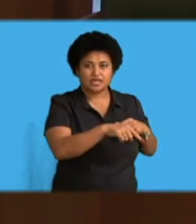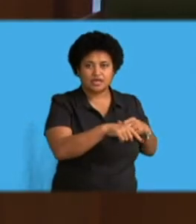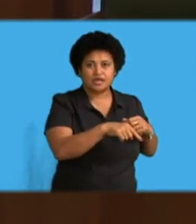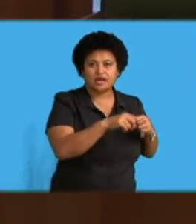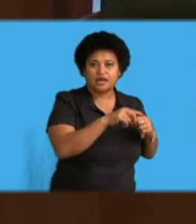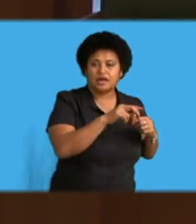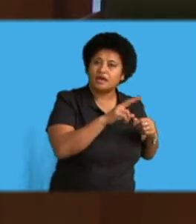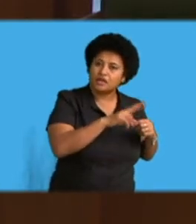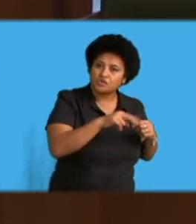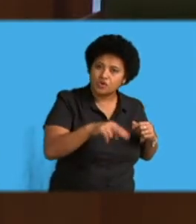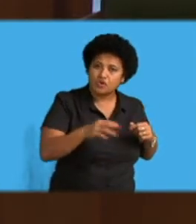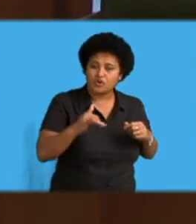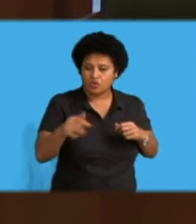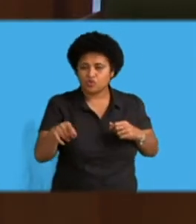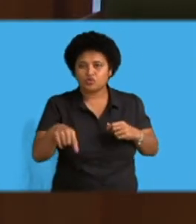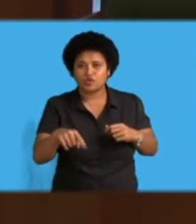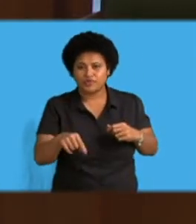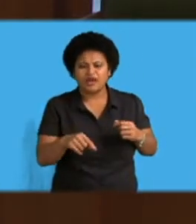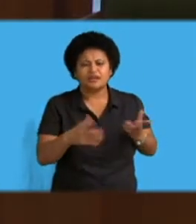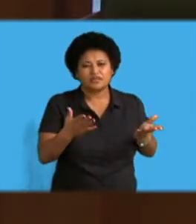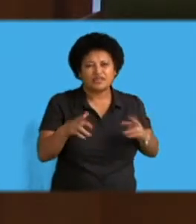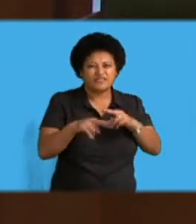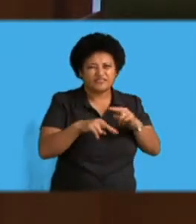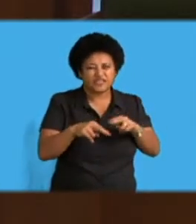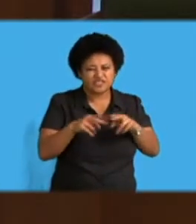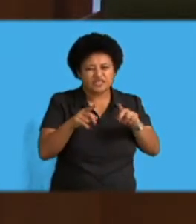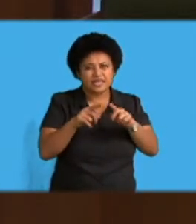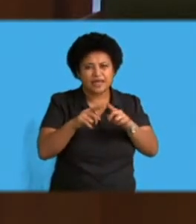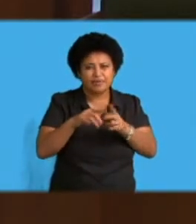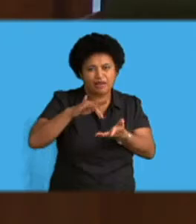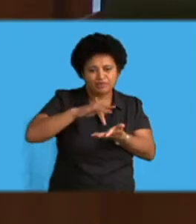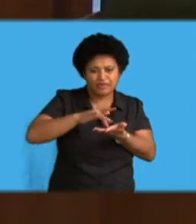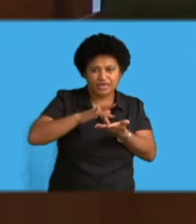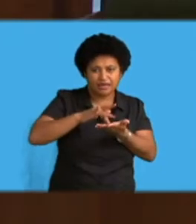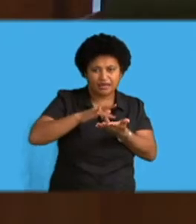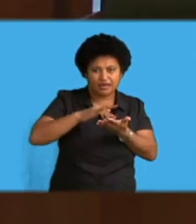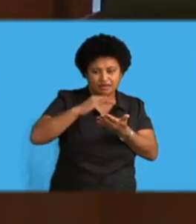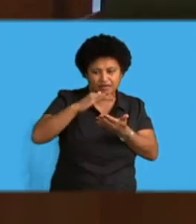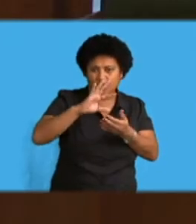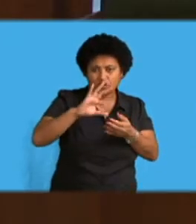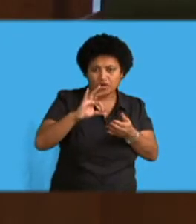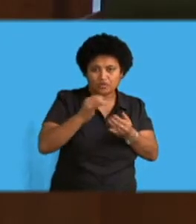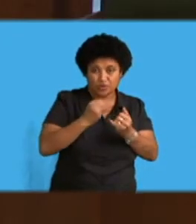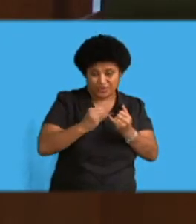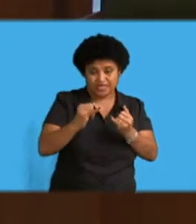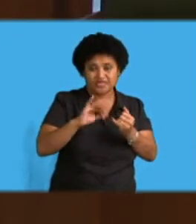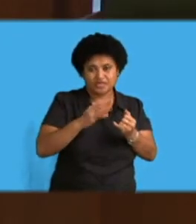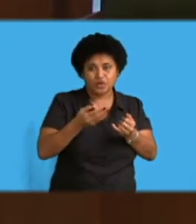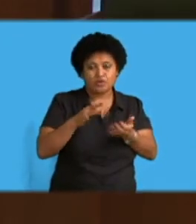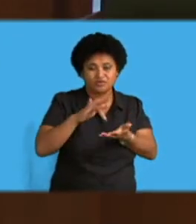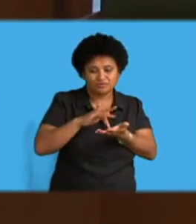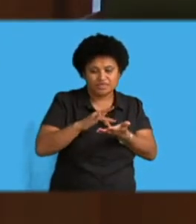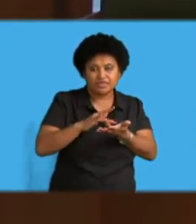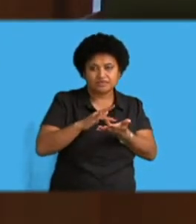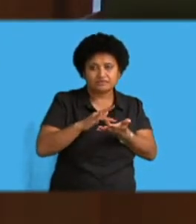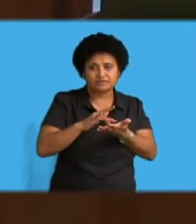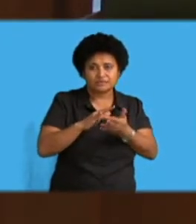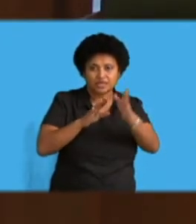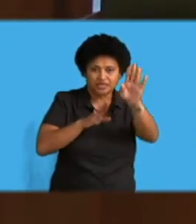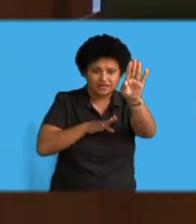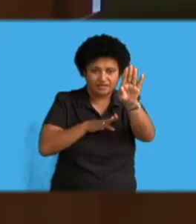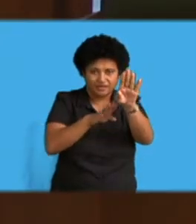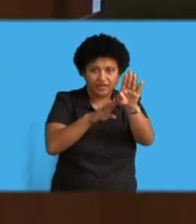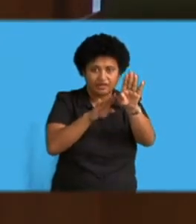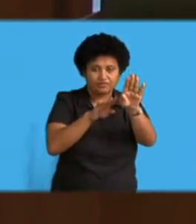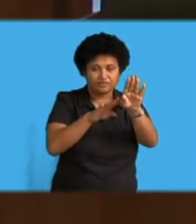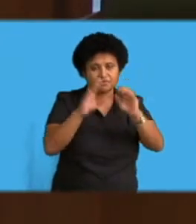Fiji is deemed to be a middle-income country, it would have put it into the fragile, vulnerable state. or category, I should say. At the moment, Fiji does not